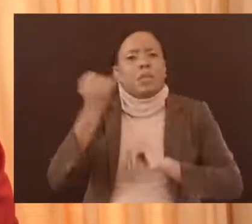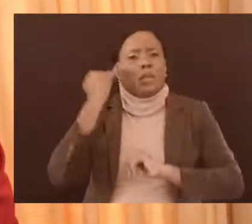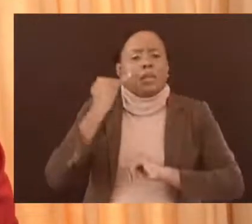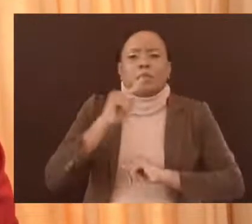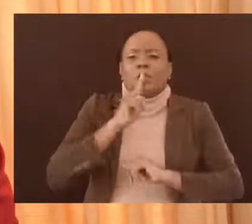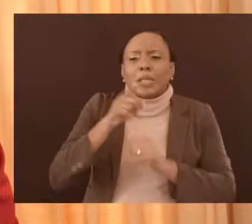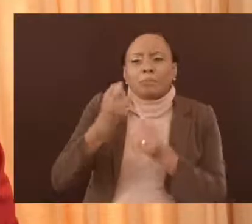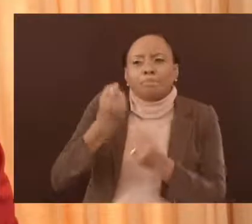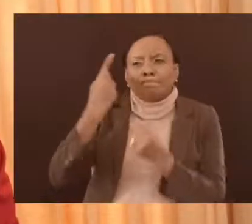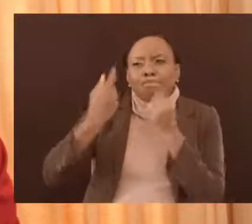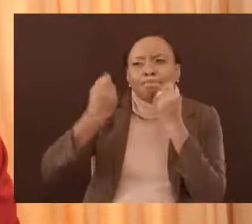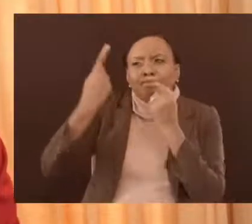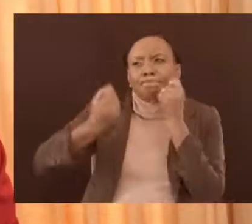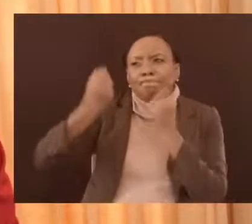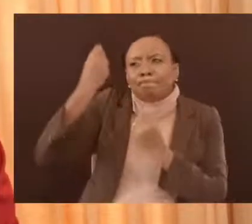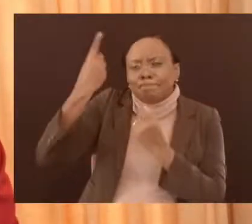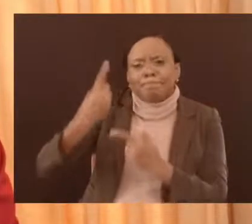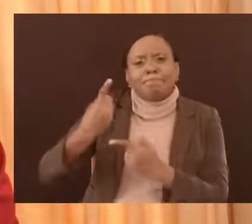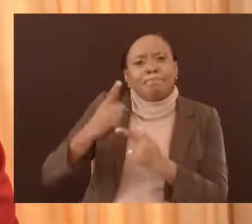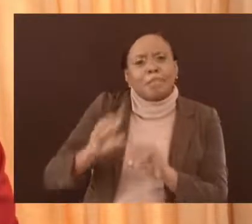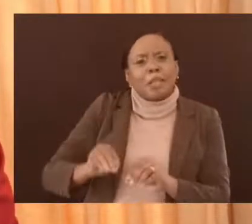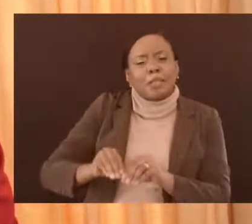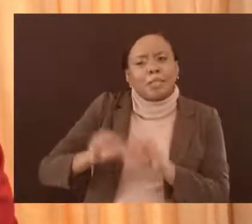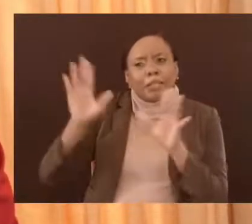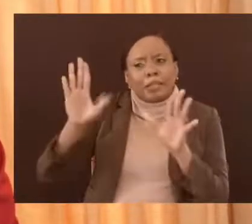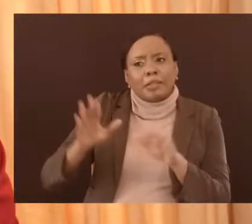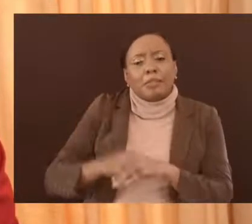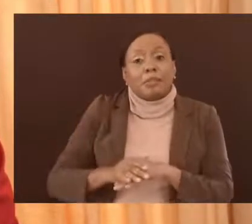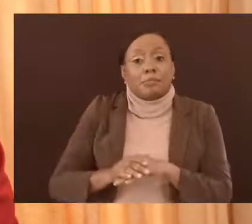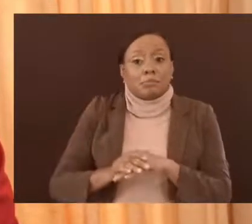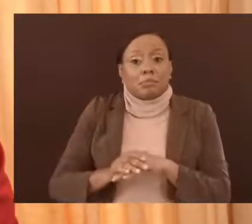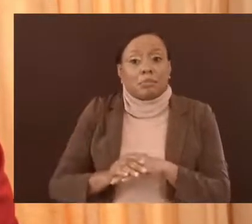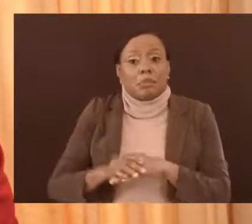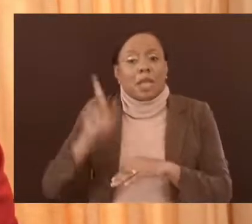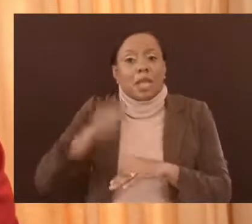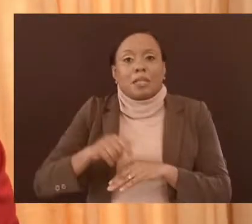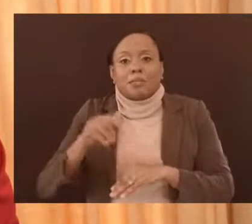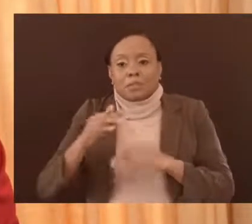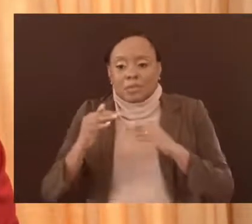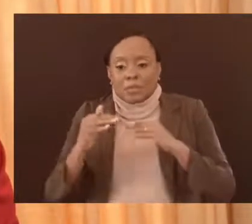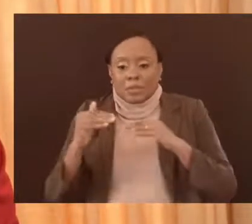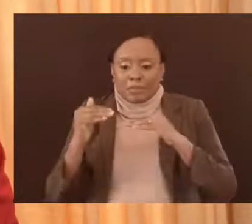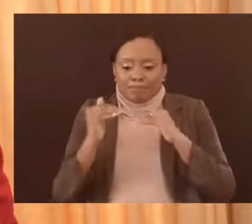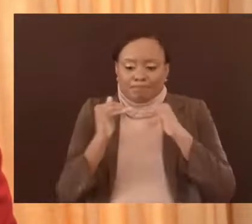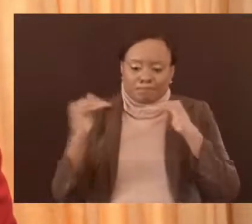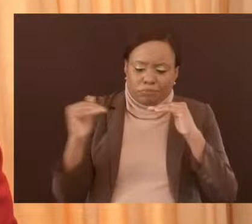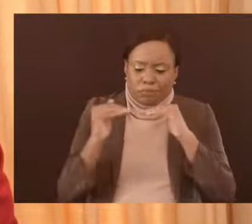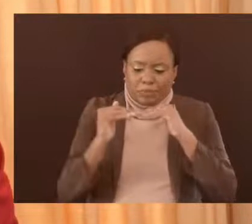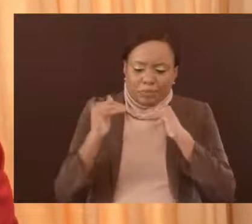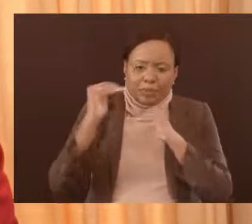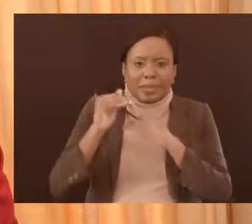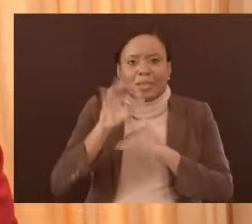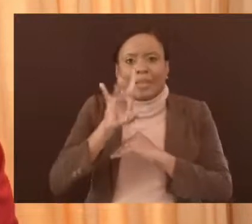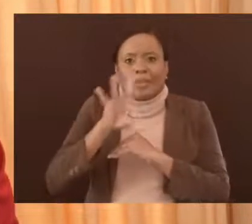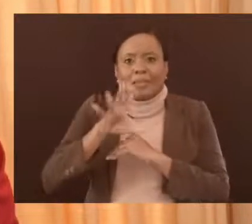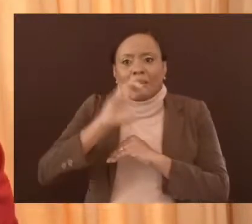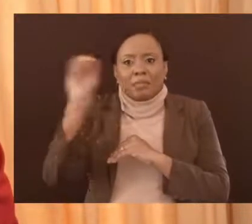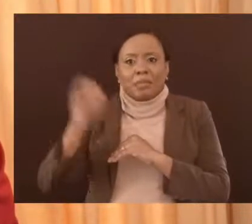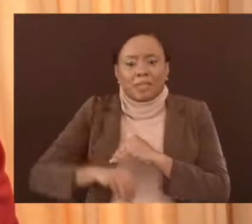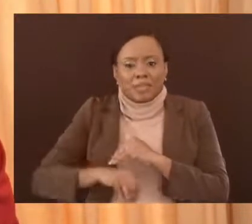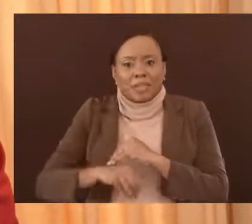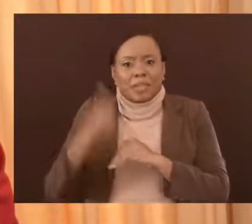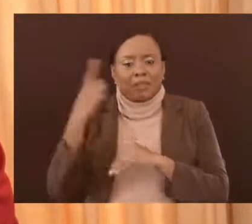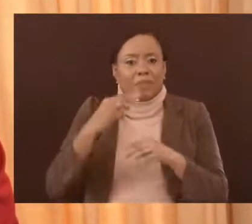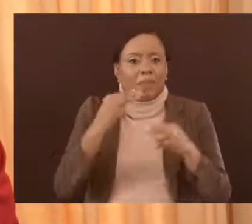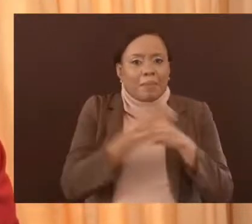criteria, which basically is that they must score not less than 85% in both language arts and mathematics in both Class 2 and